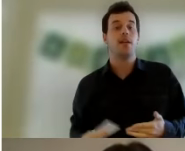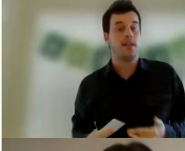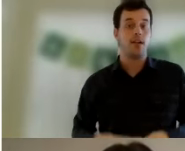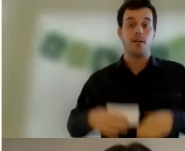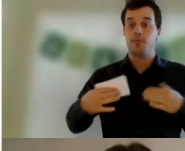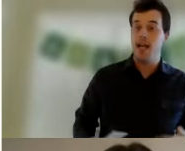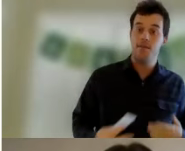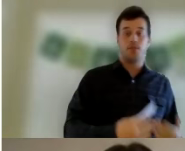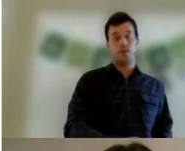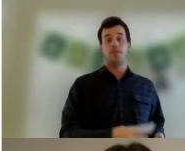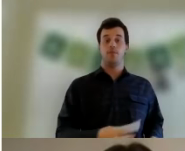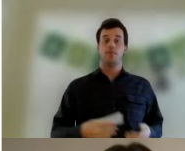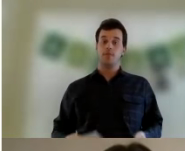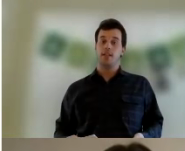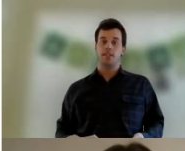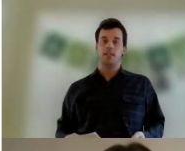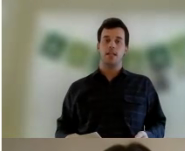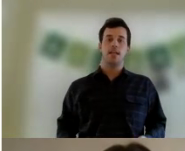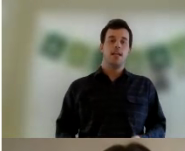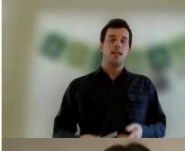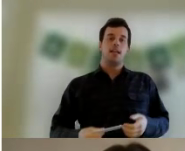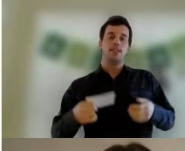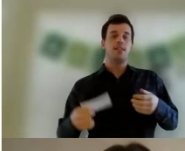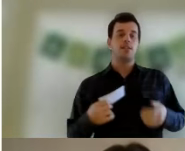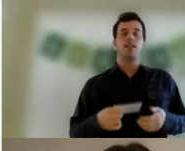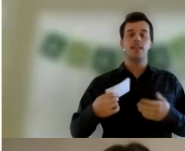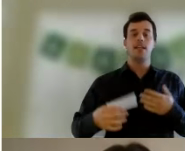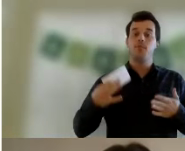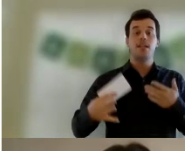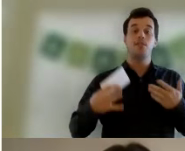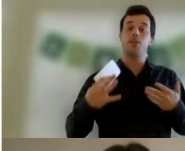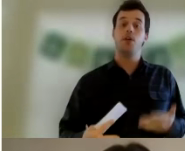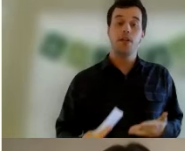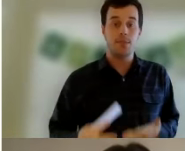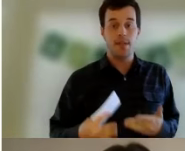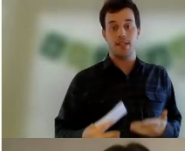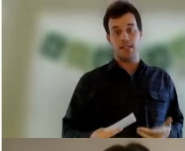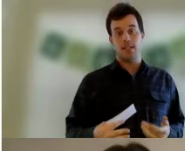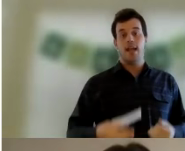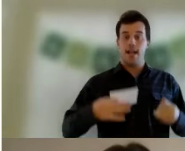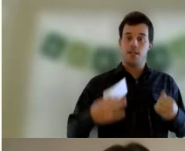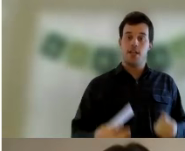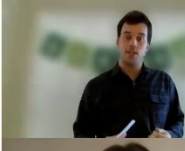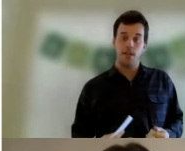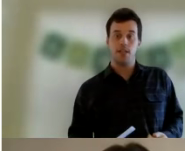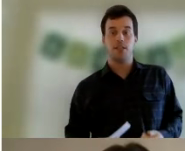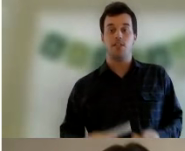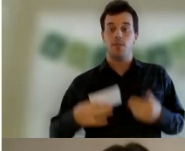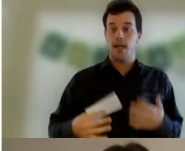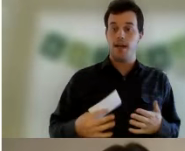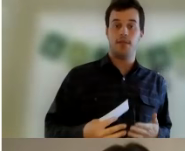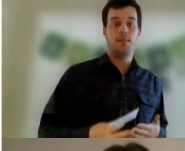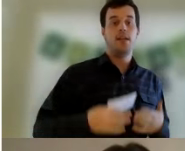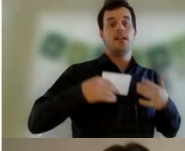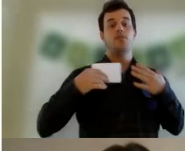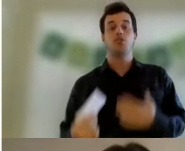communities need to rally together and apply for the federal government's funds. Because we need to encourage businesses and educational agencies